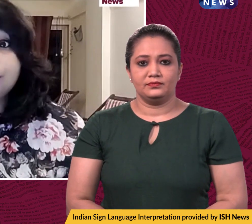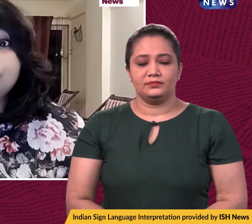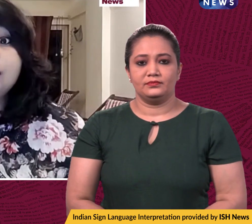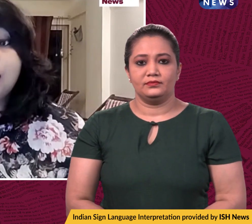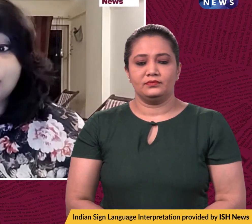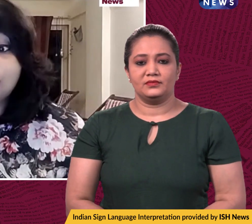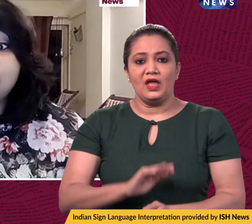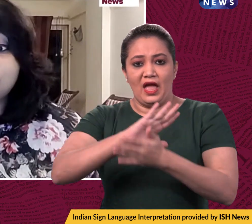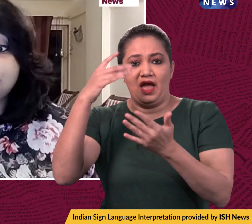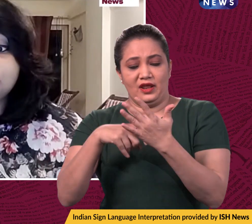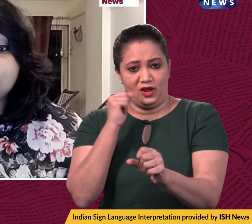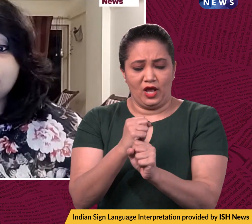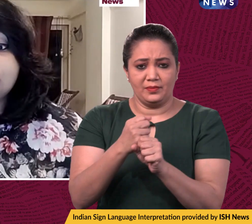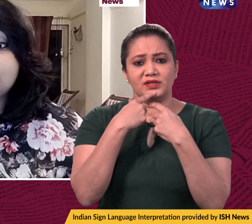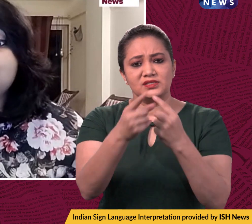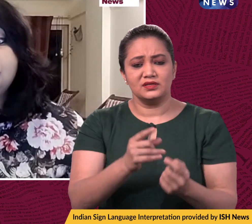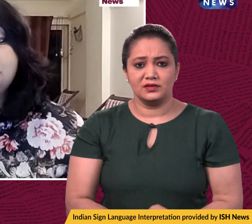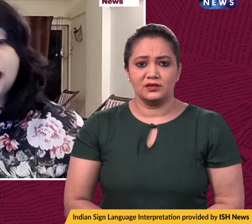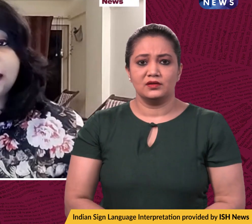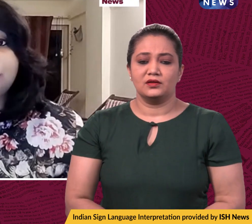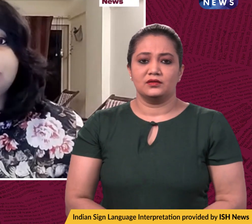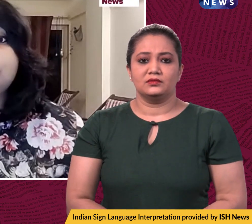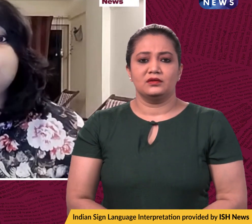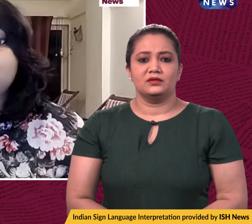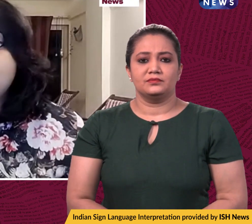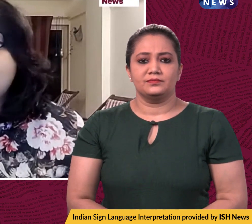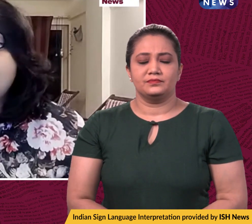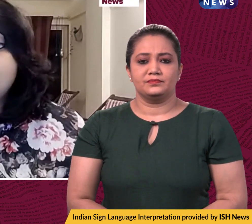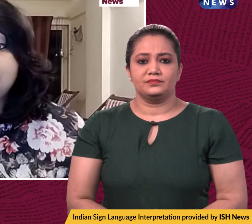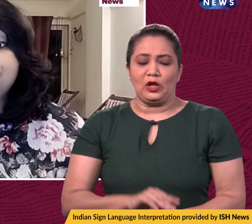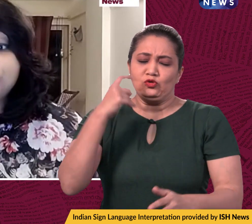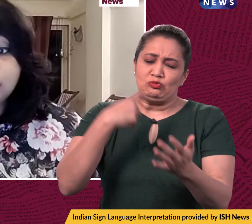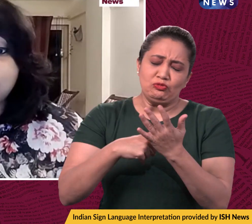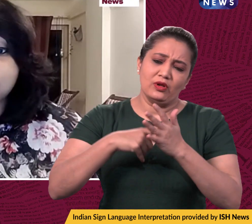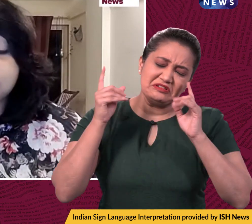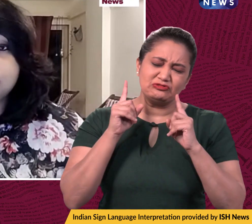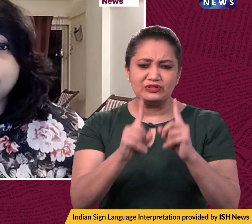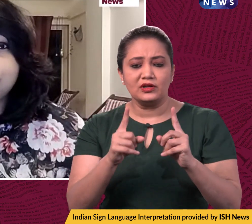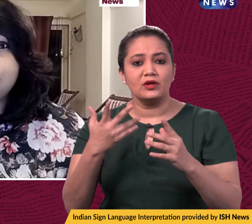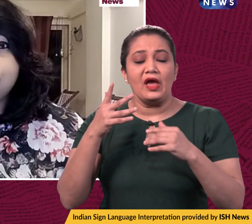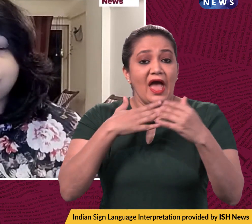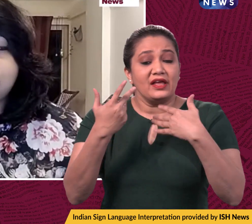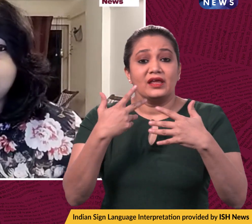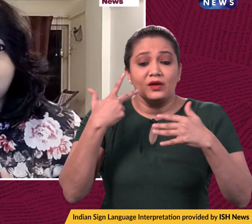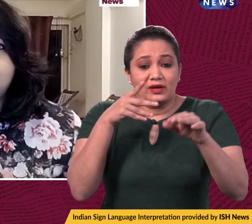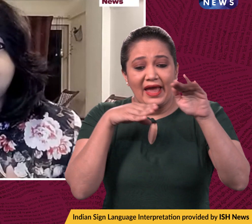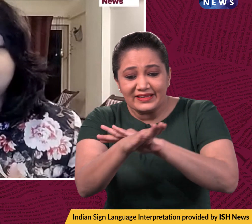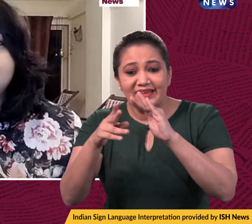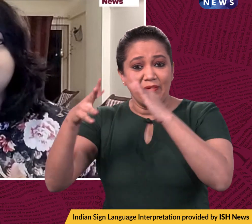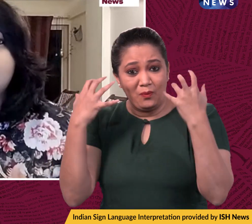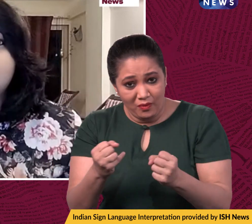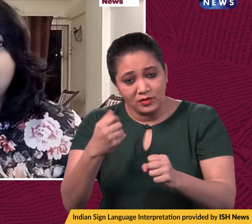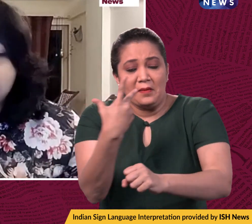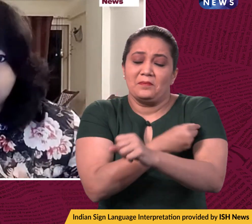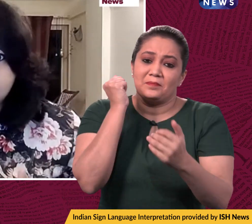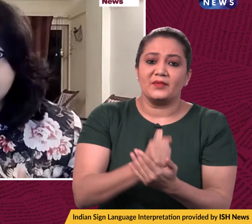Also in the news, the Haryana government has said that it will be mandatory to be fully vaccinated to go get an entry